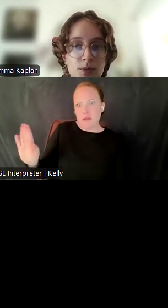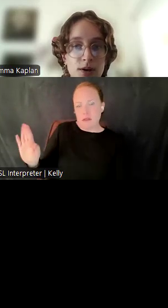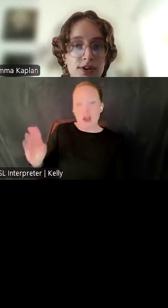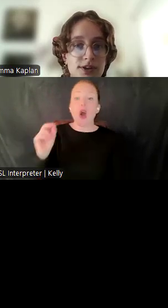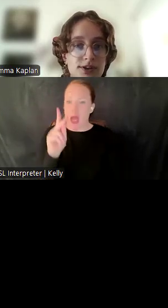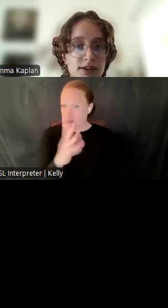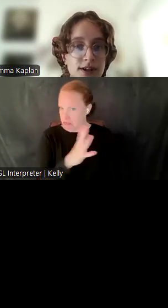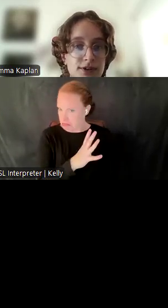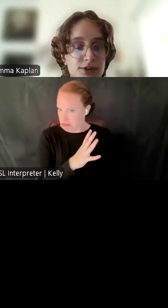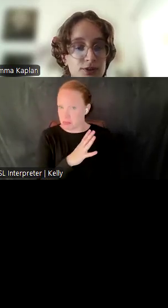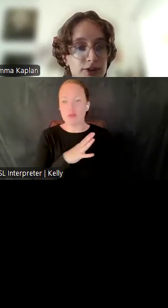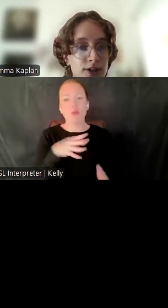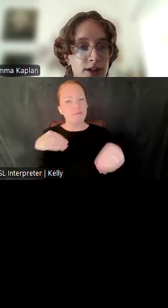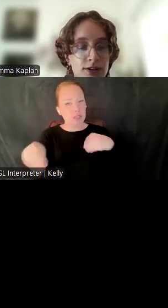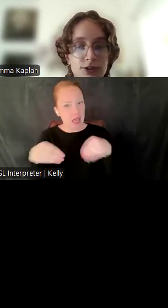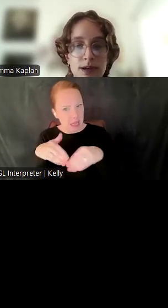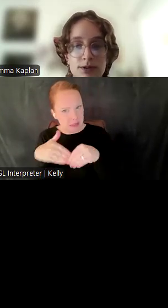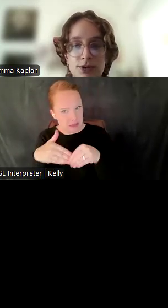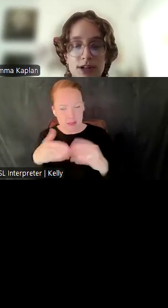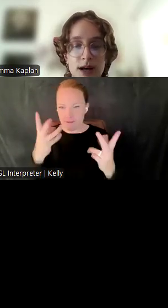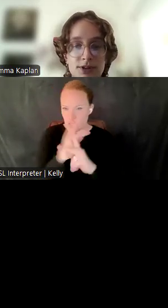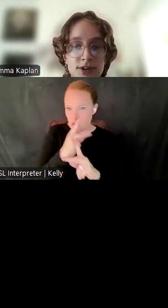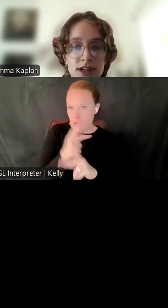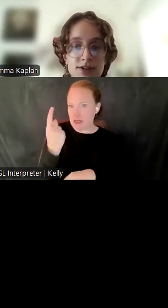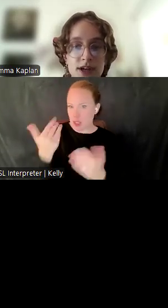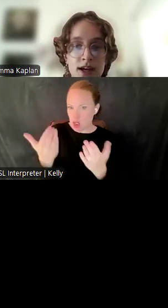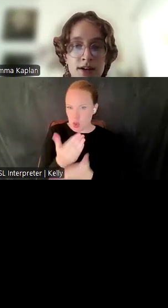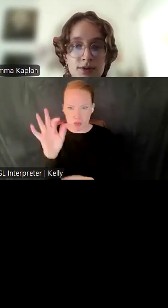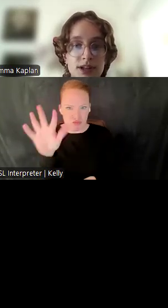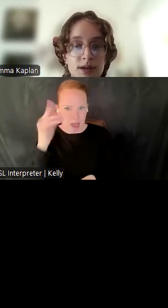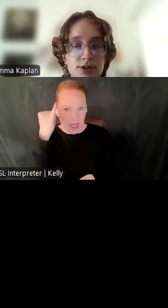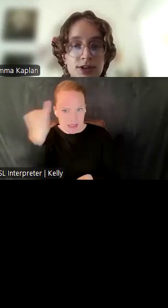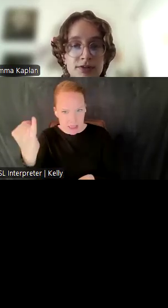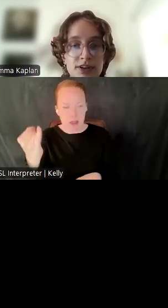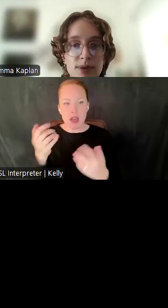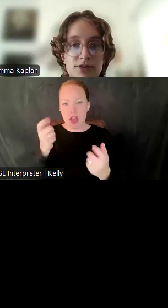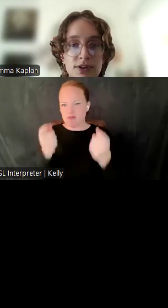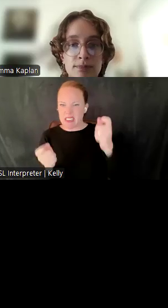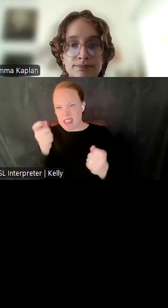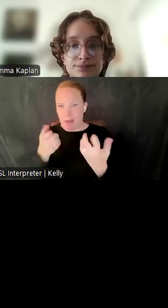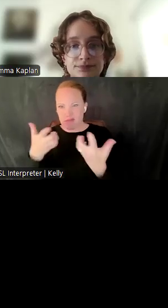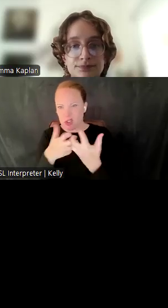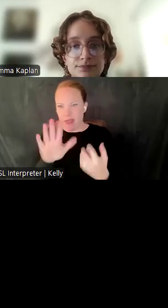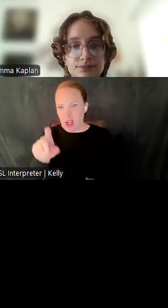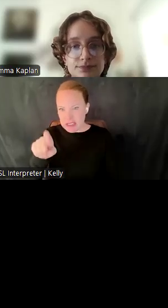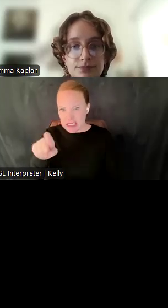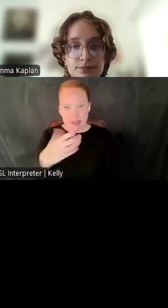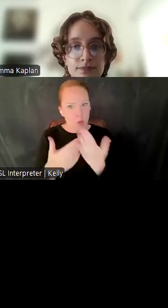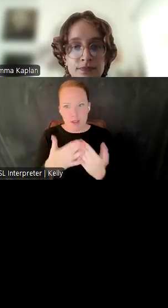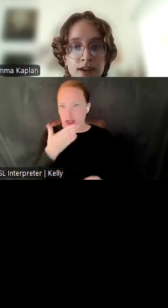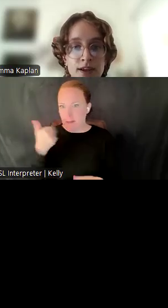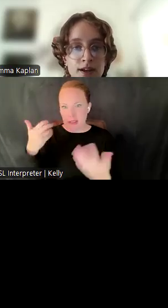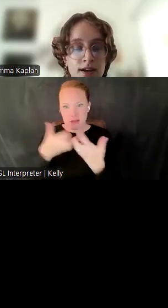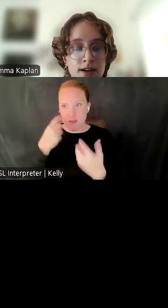need to be able to work within the safety of their situation and just be able to adapt to their needs and what they perceive is best for them.